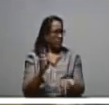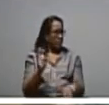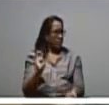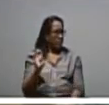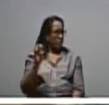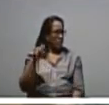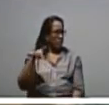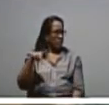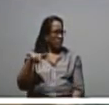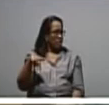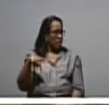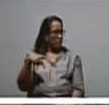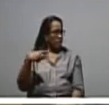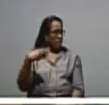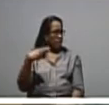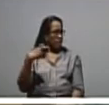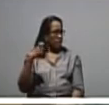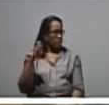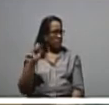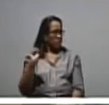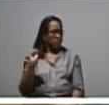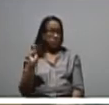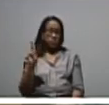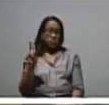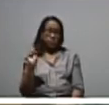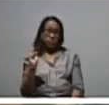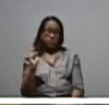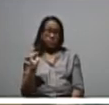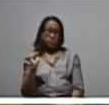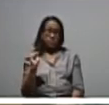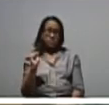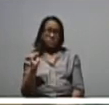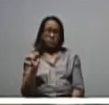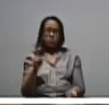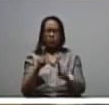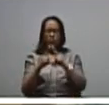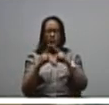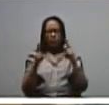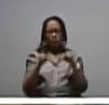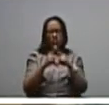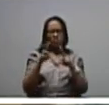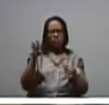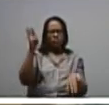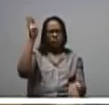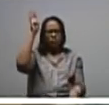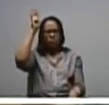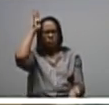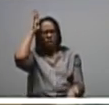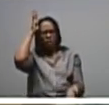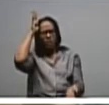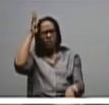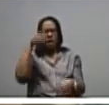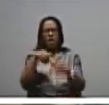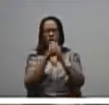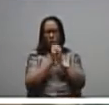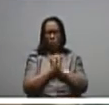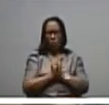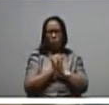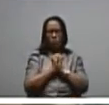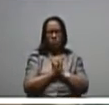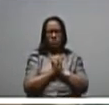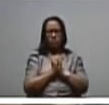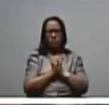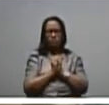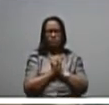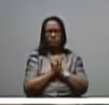stubborn, and they worshipped the goddess of beauty, Diana.